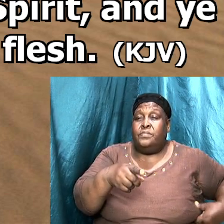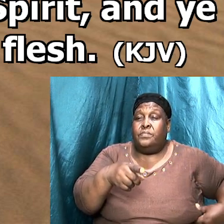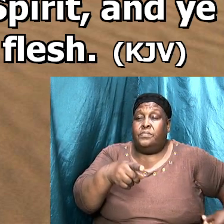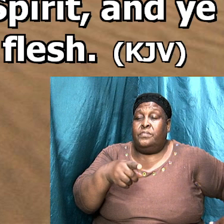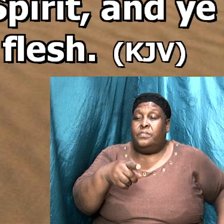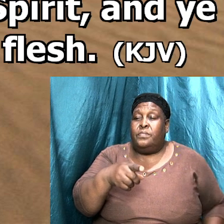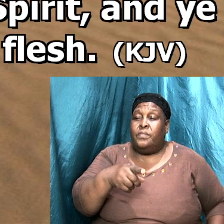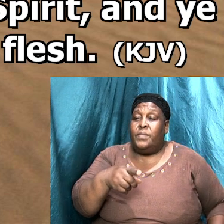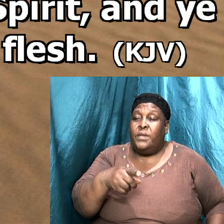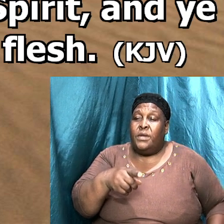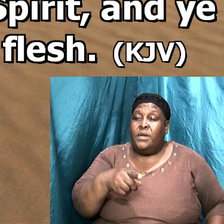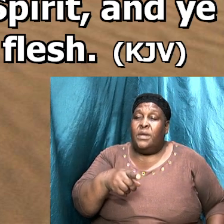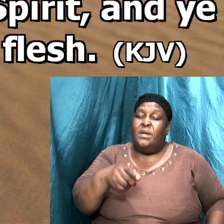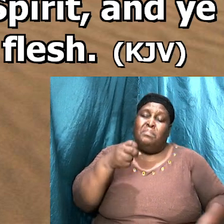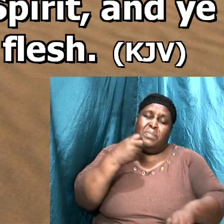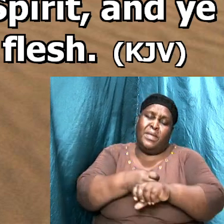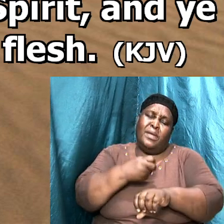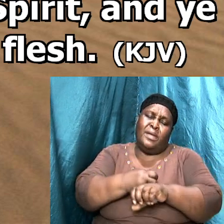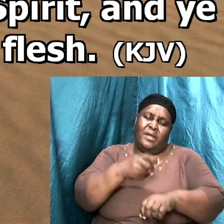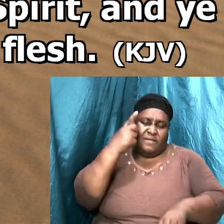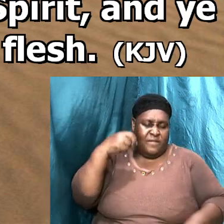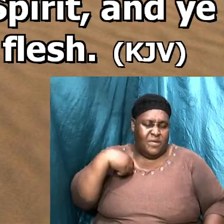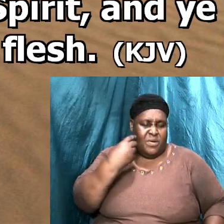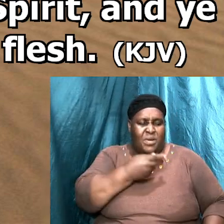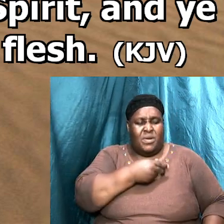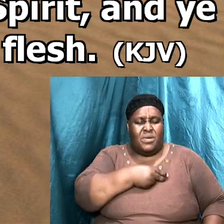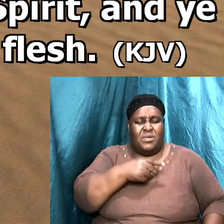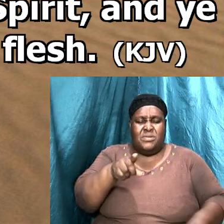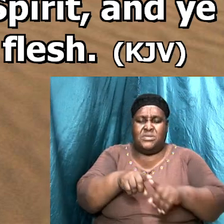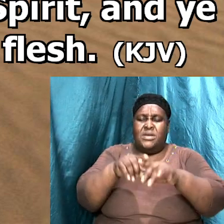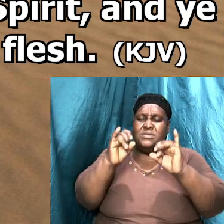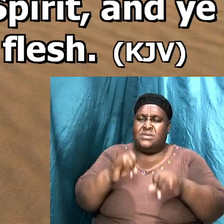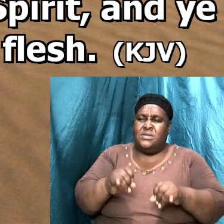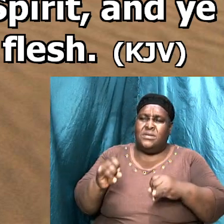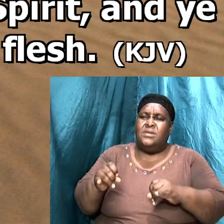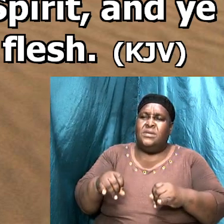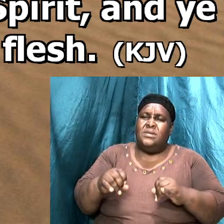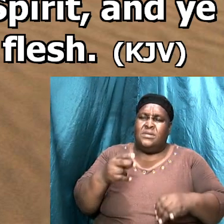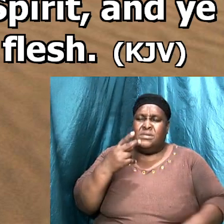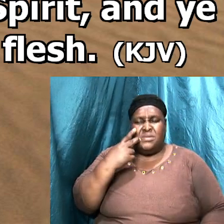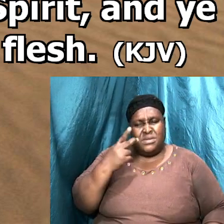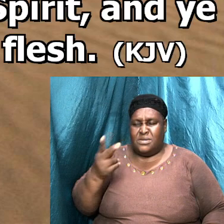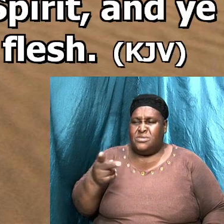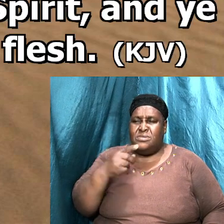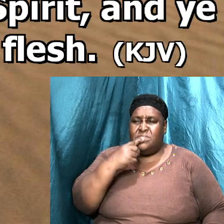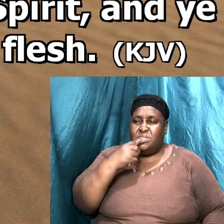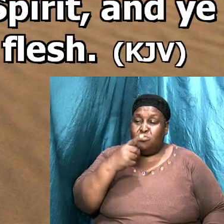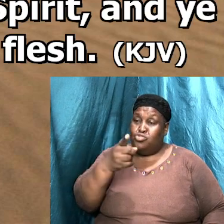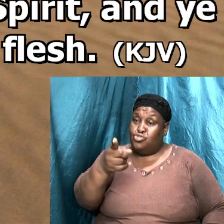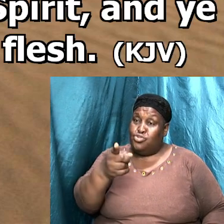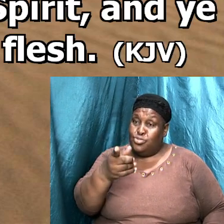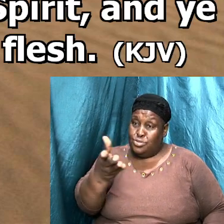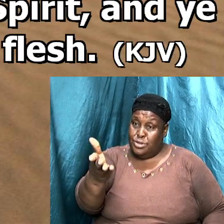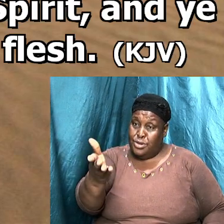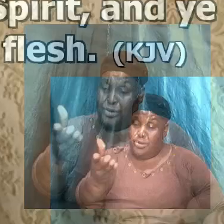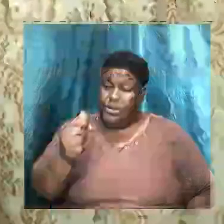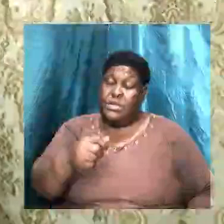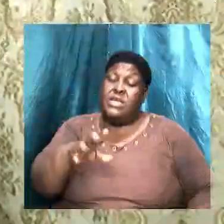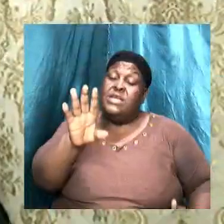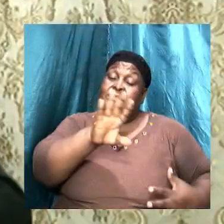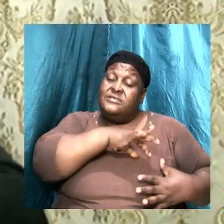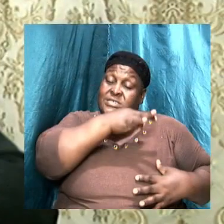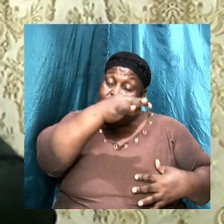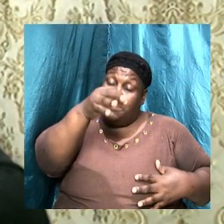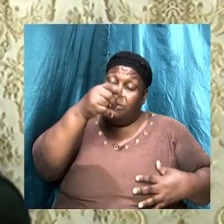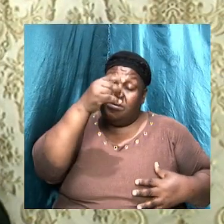it is hard for us as individual to just say look here see see the truth there no it is the Spirit